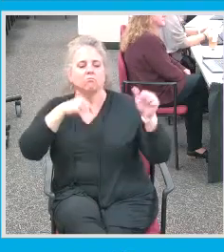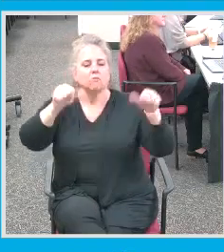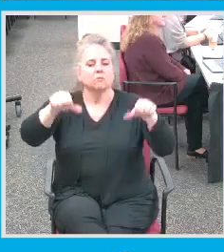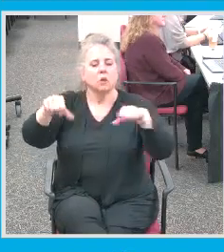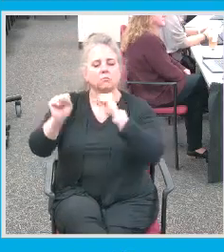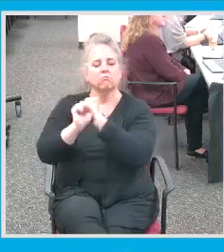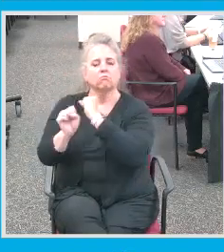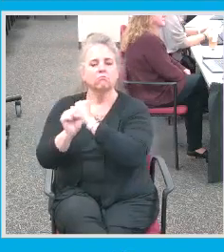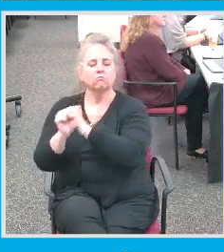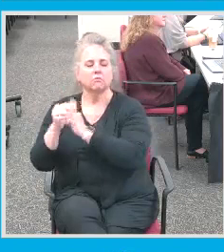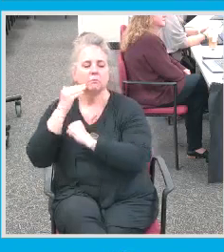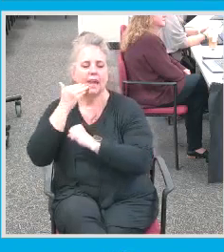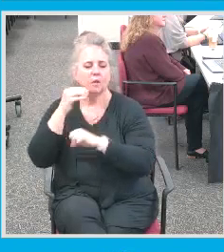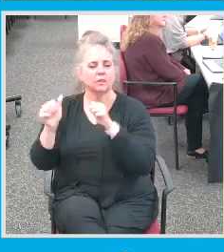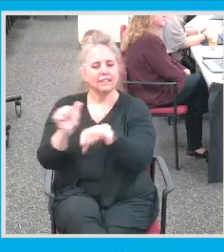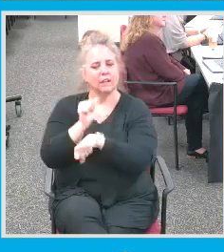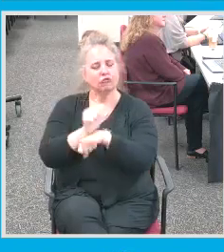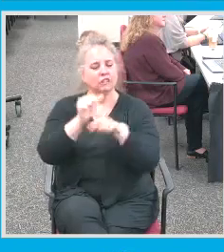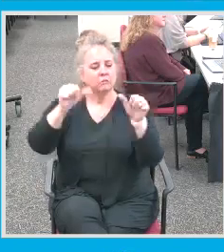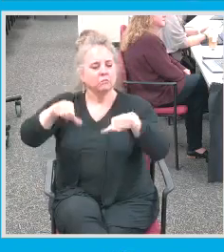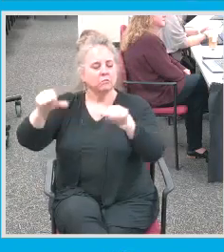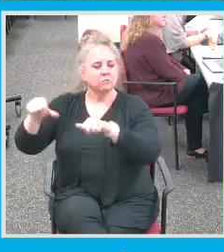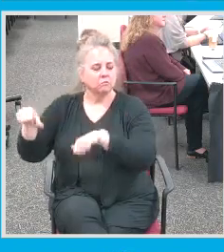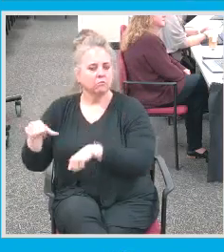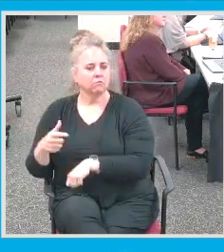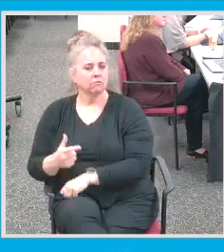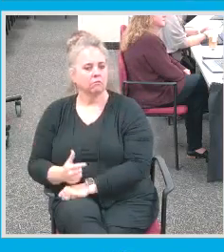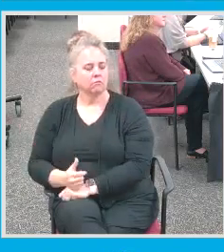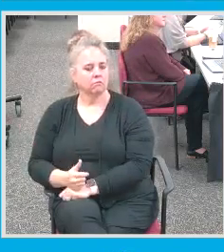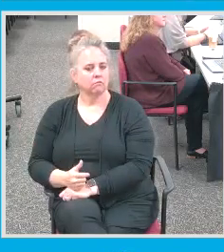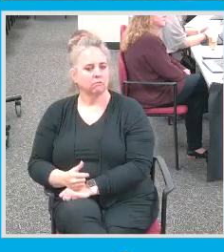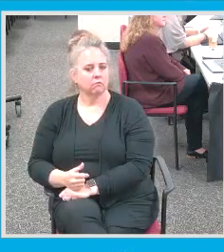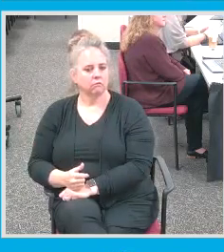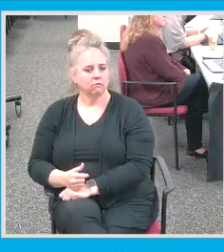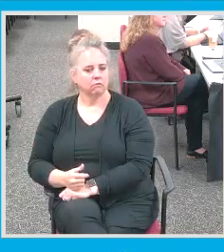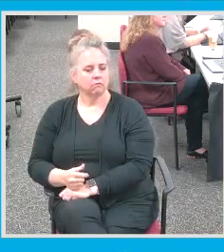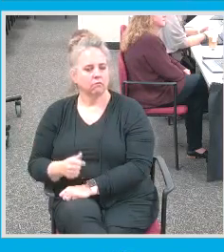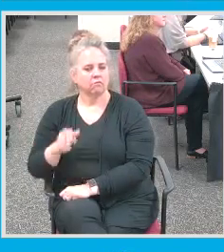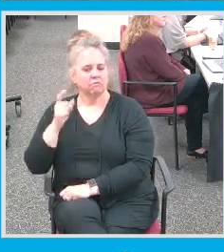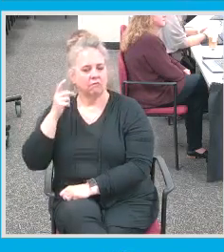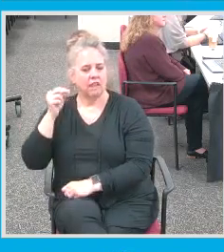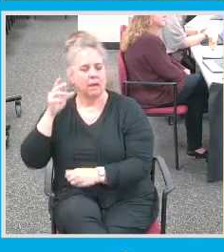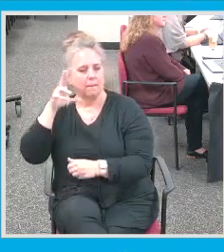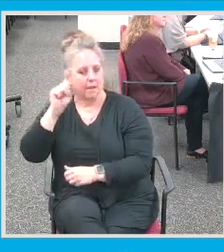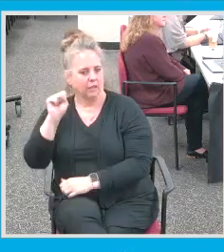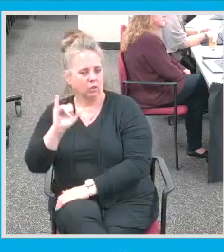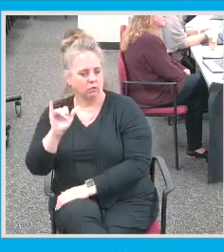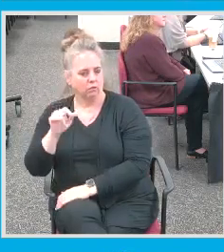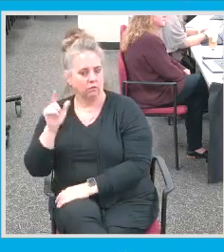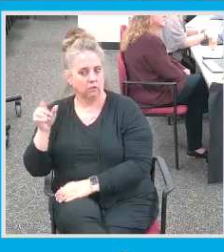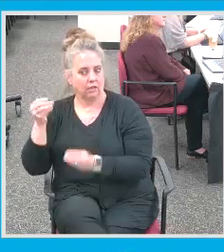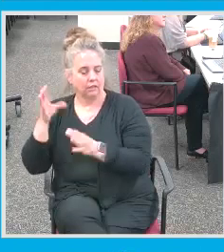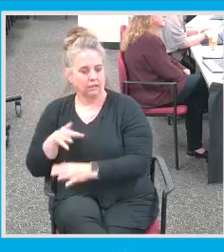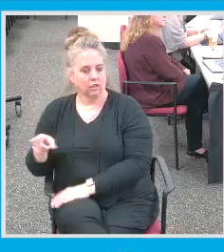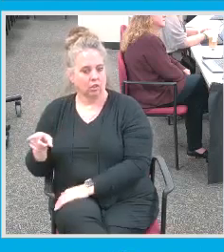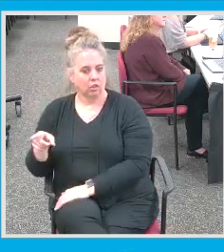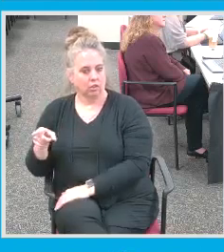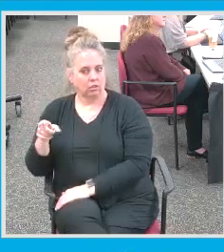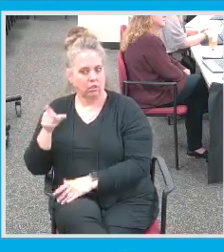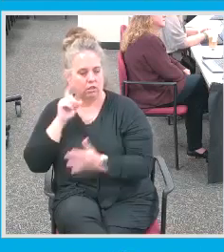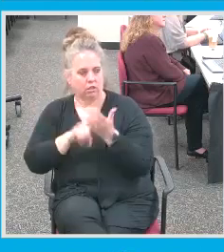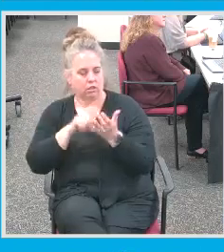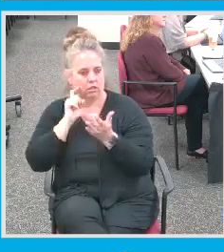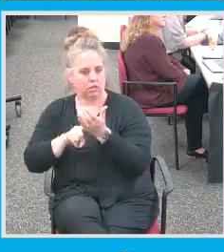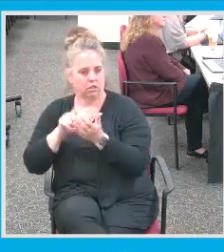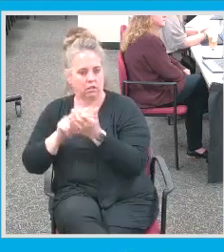school, the silk, everywhere, like the buses. And he kept on seeing them, and he'd read them and see all the bad